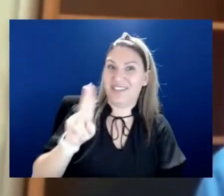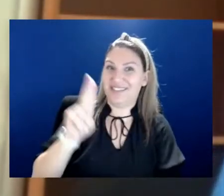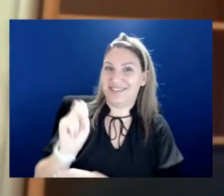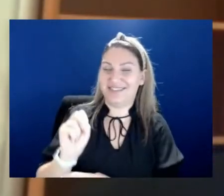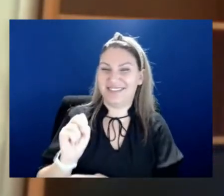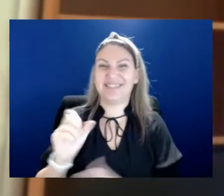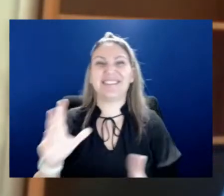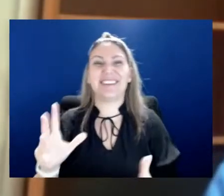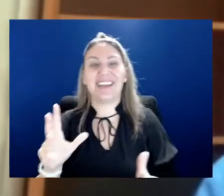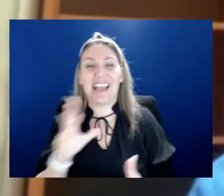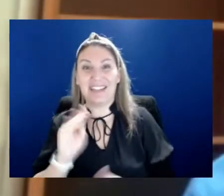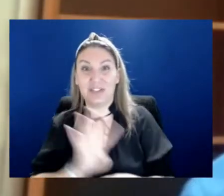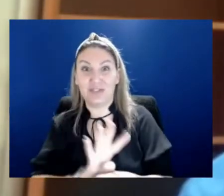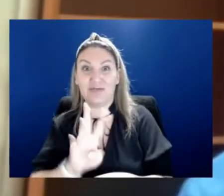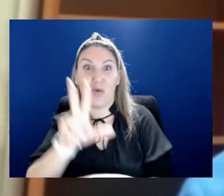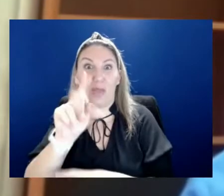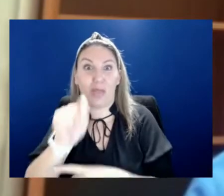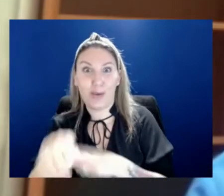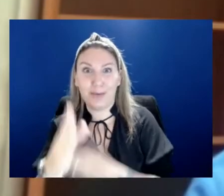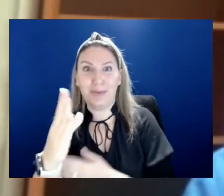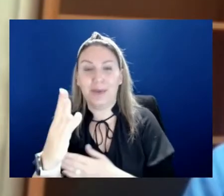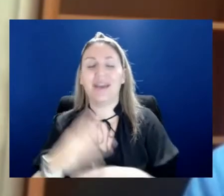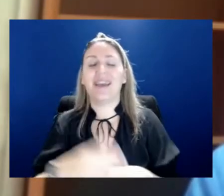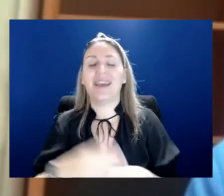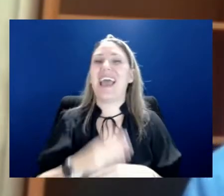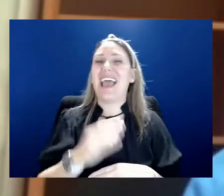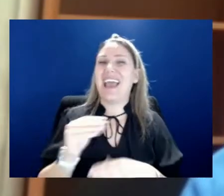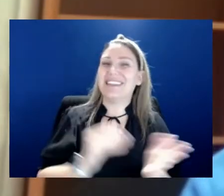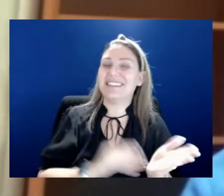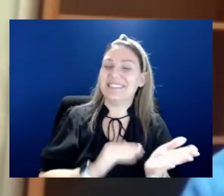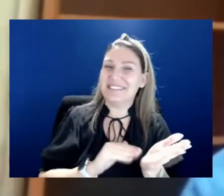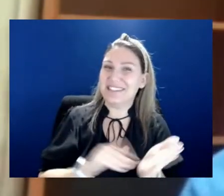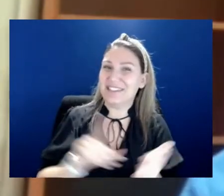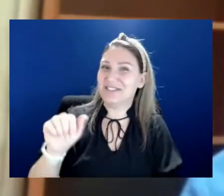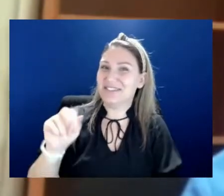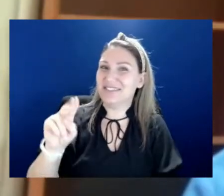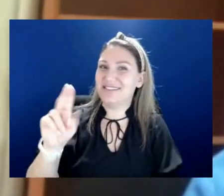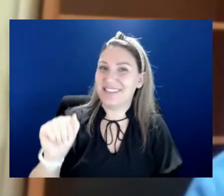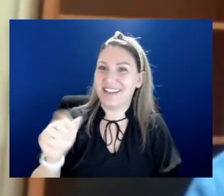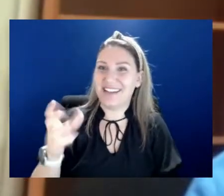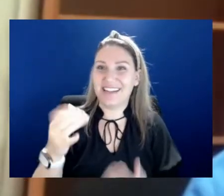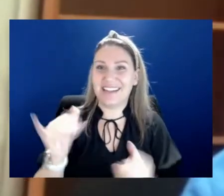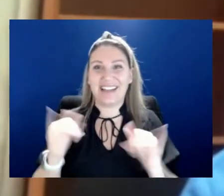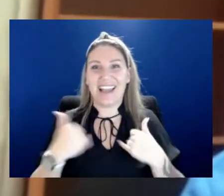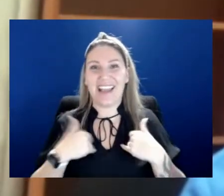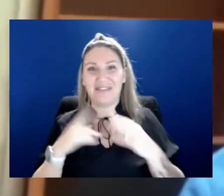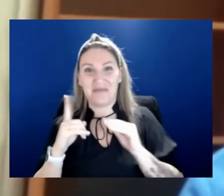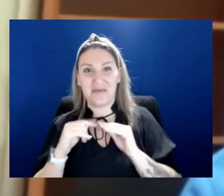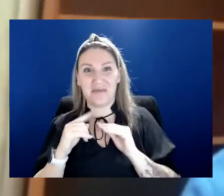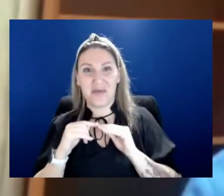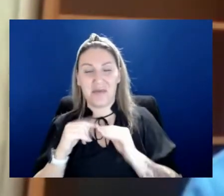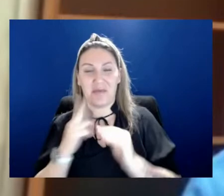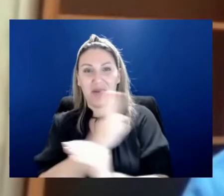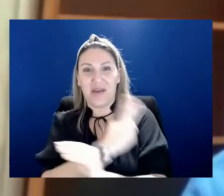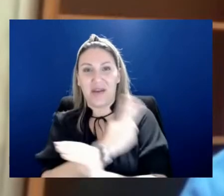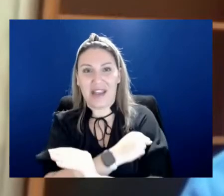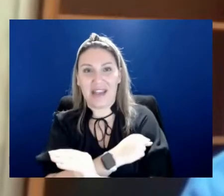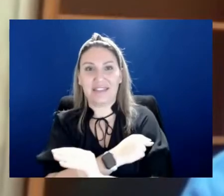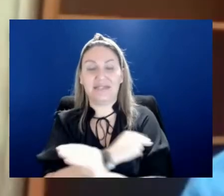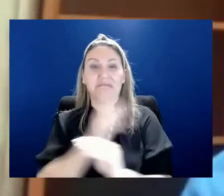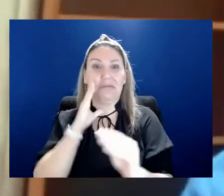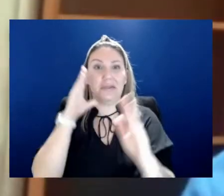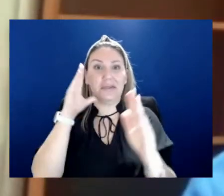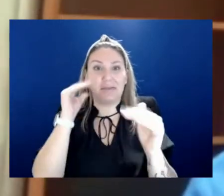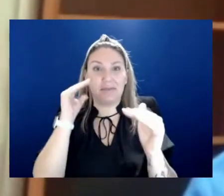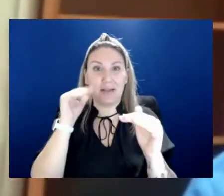And by the way, Jill, we have, and Dr. Hawkinson, we still have one more hospital that's expecting us